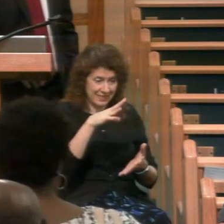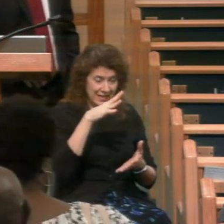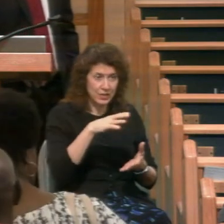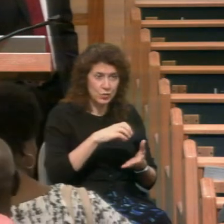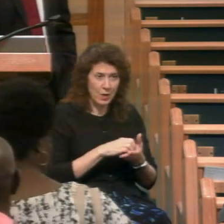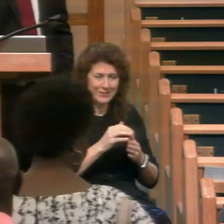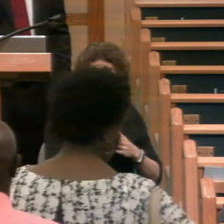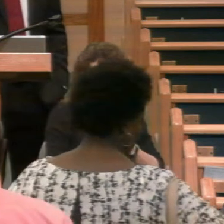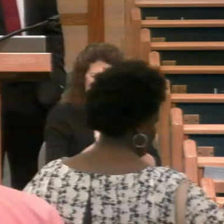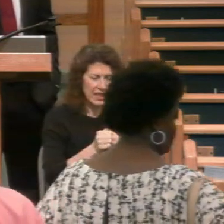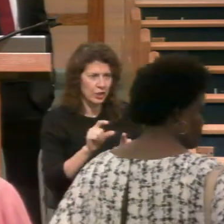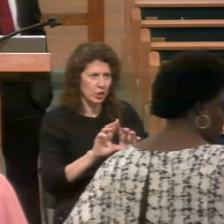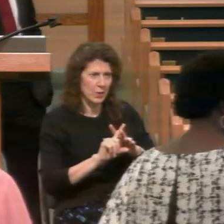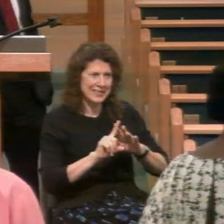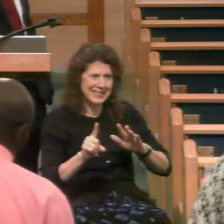me. Yes.